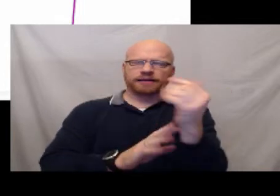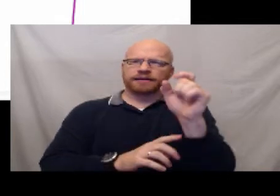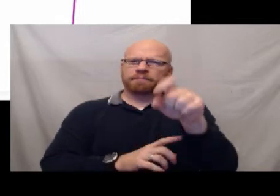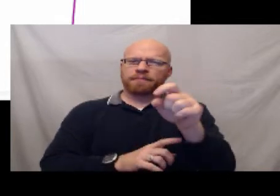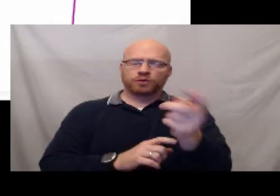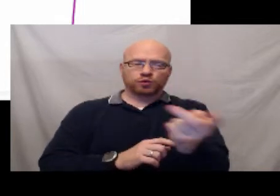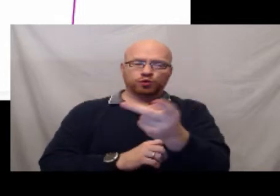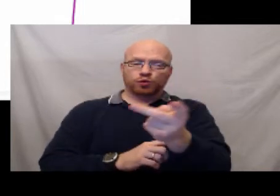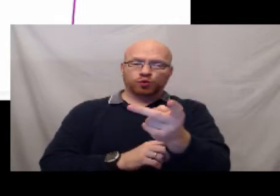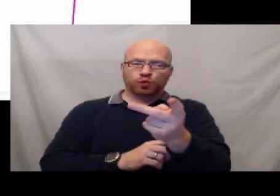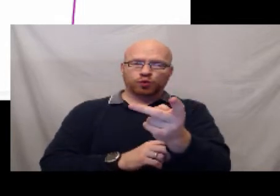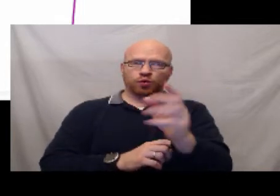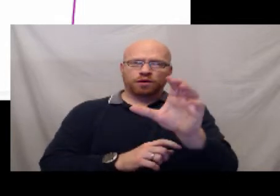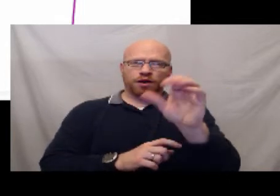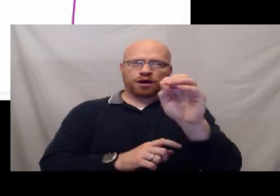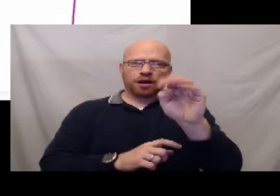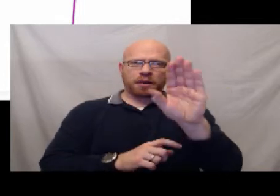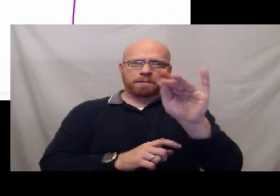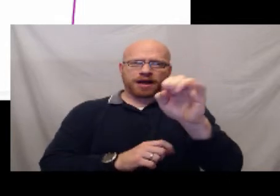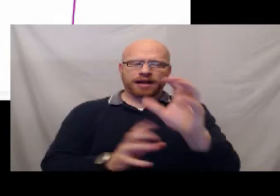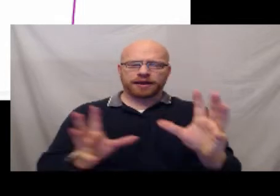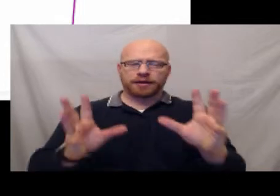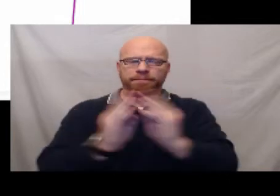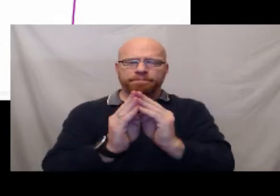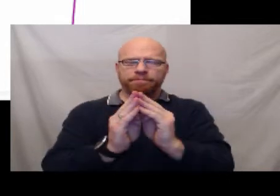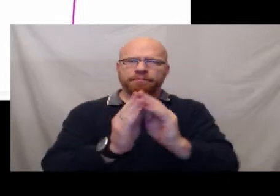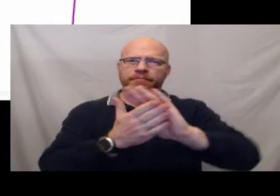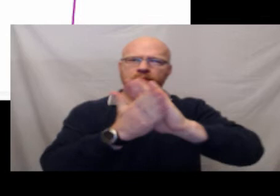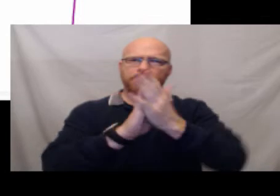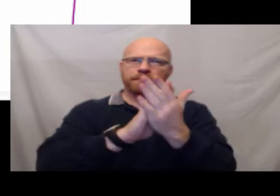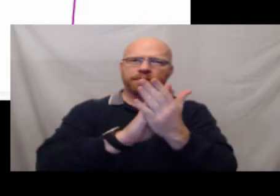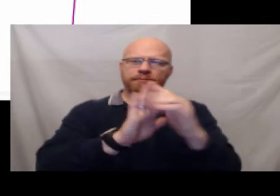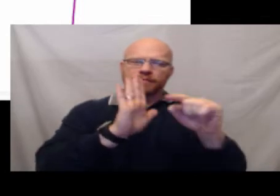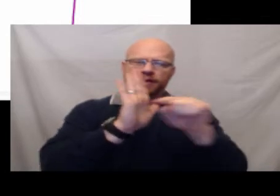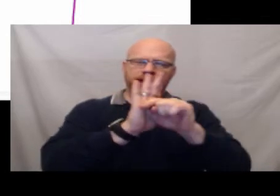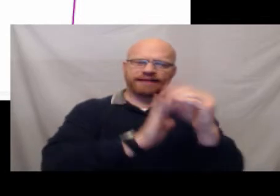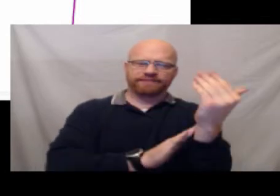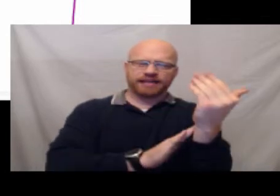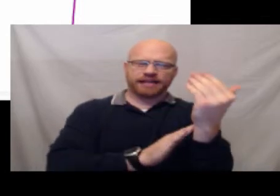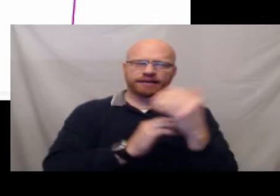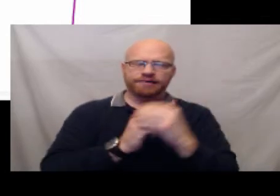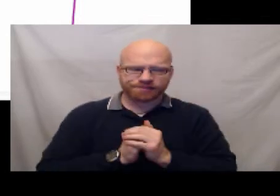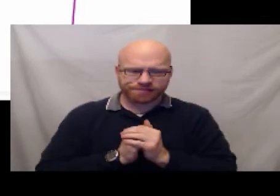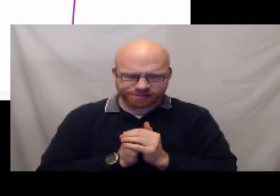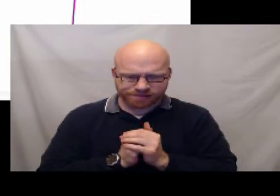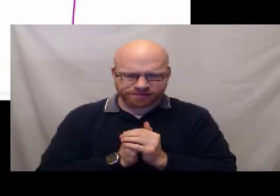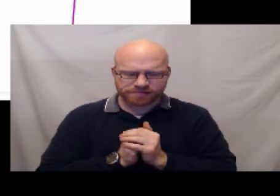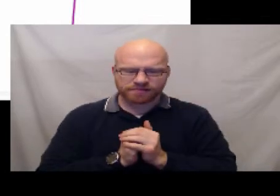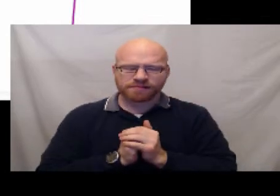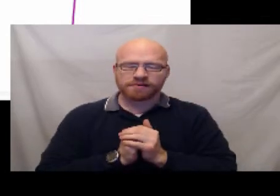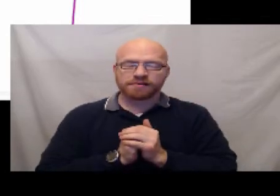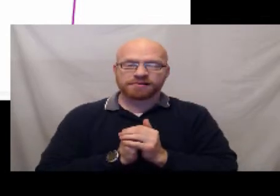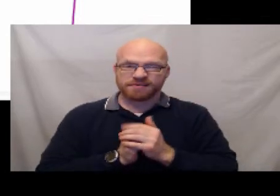15, the two numbers have to combine to become negative 15.